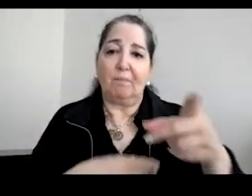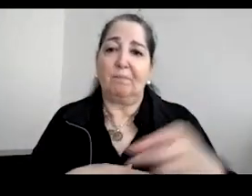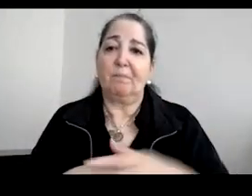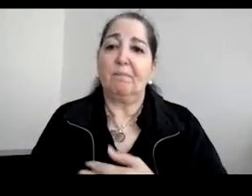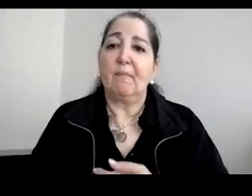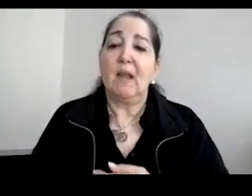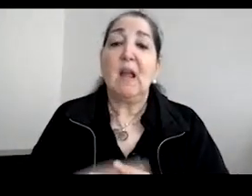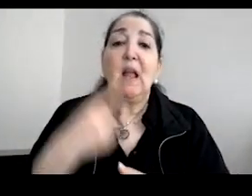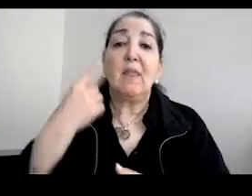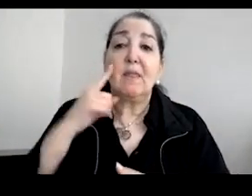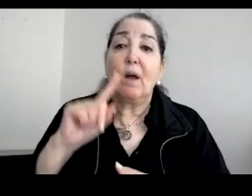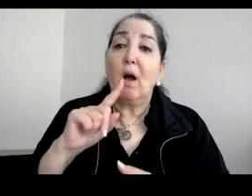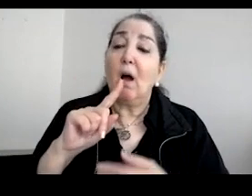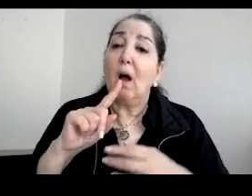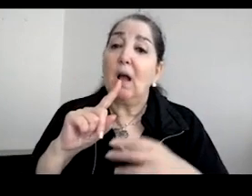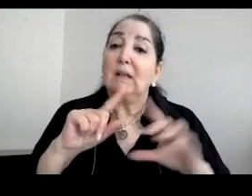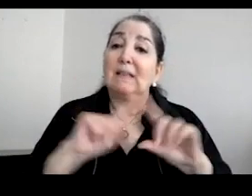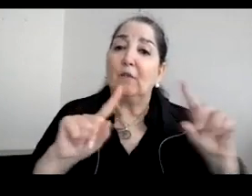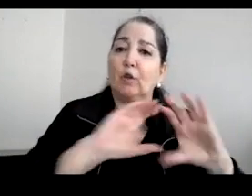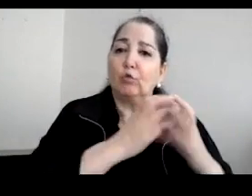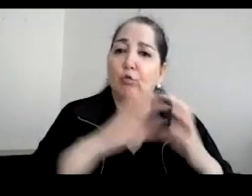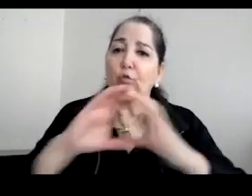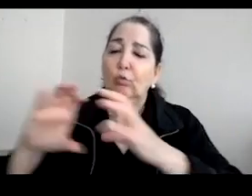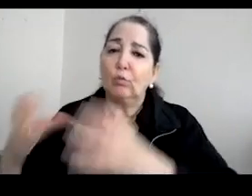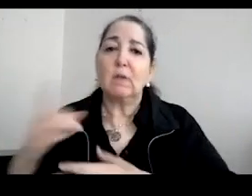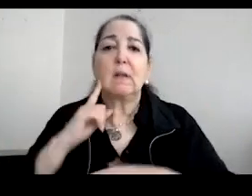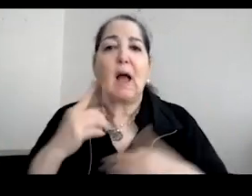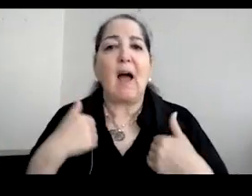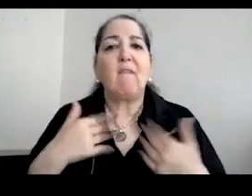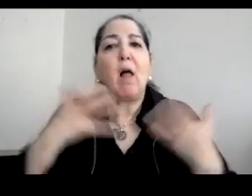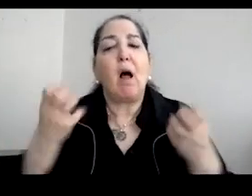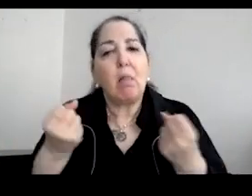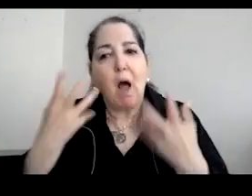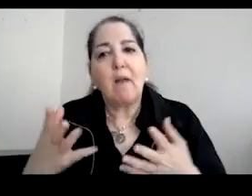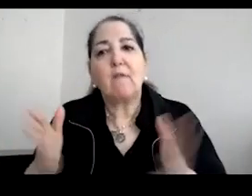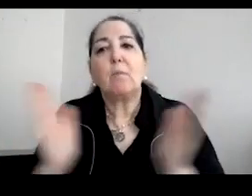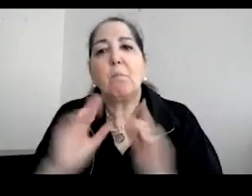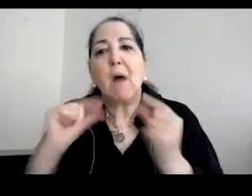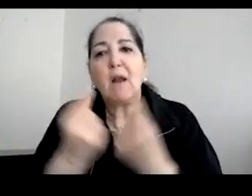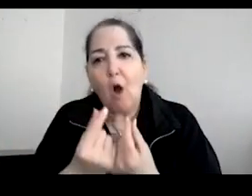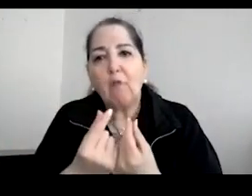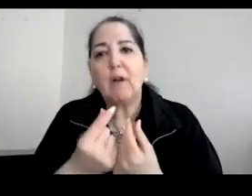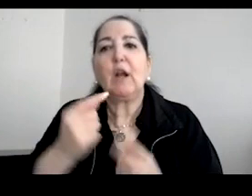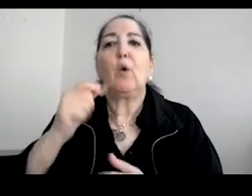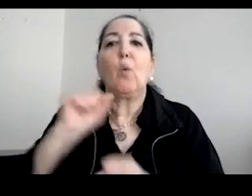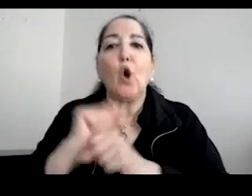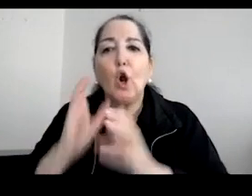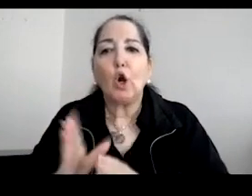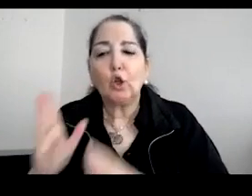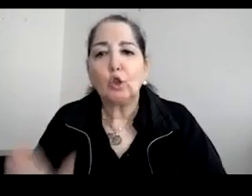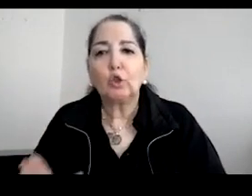the minority and lower wage workers, and because job losses have been so concentrated in these